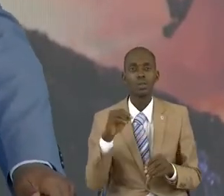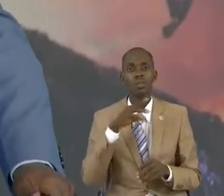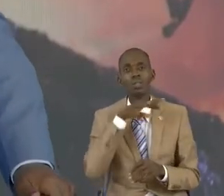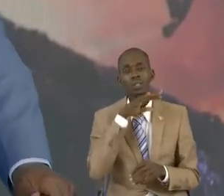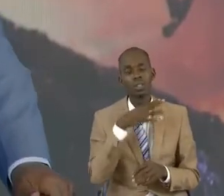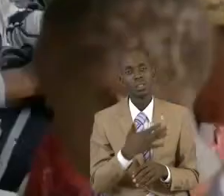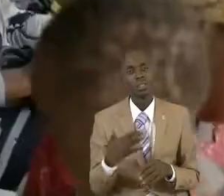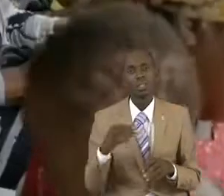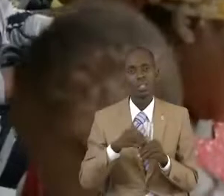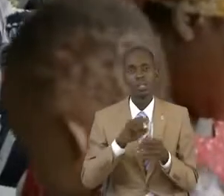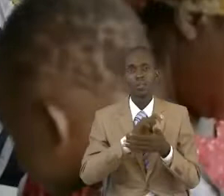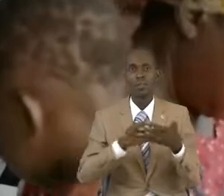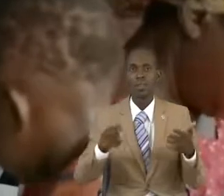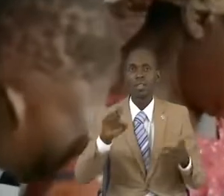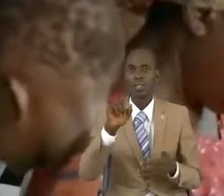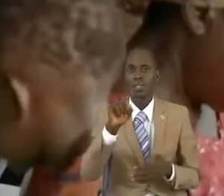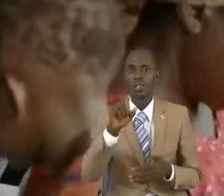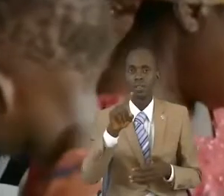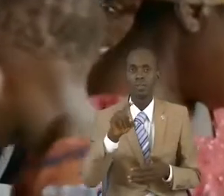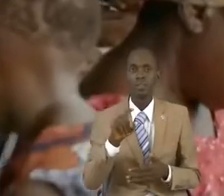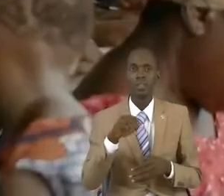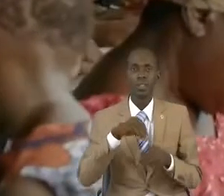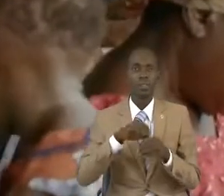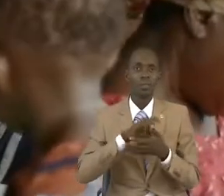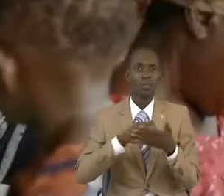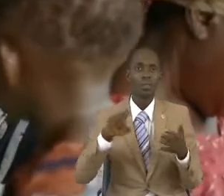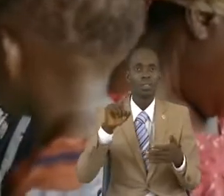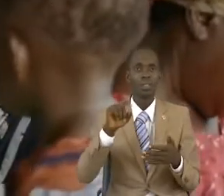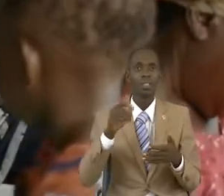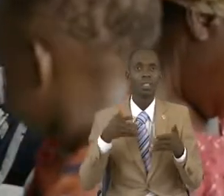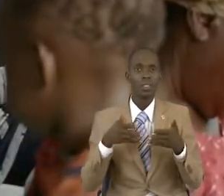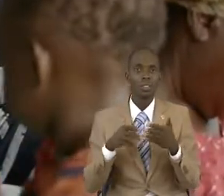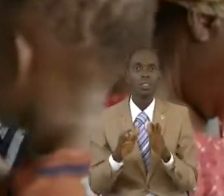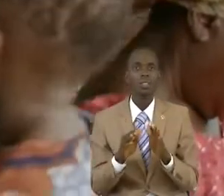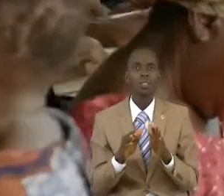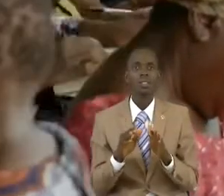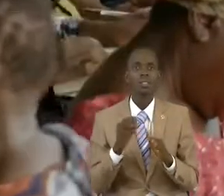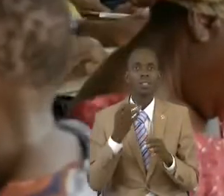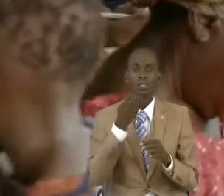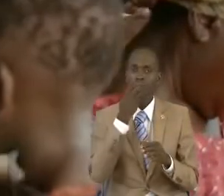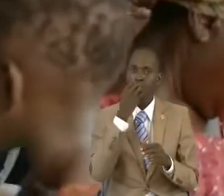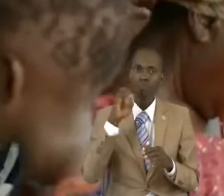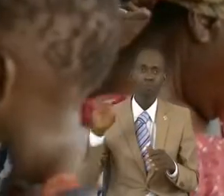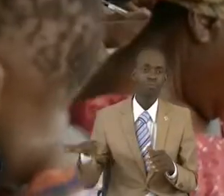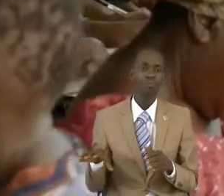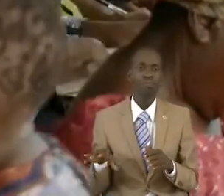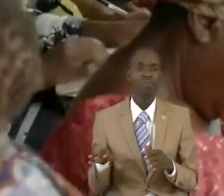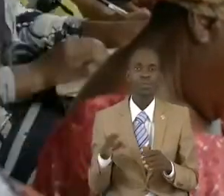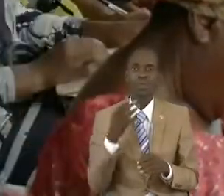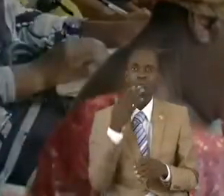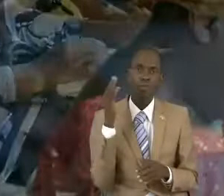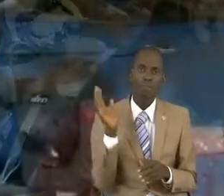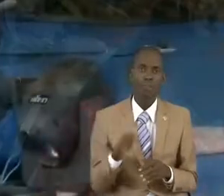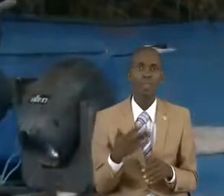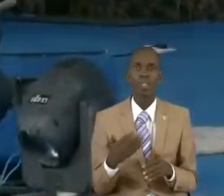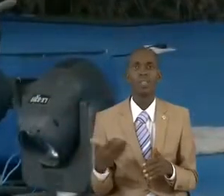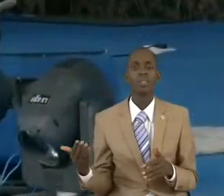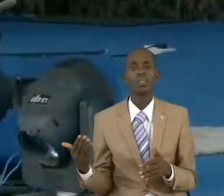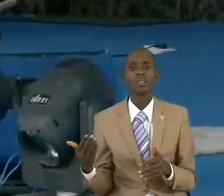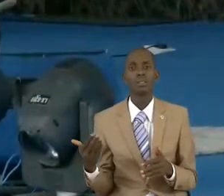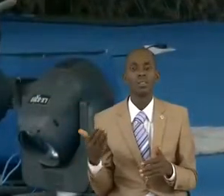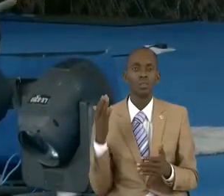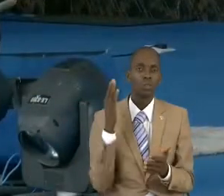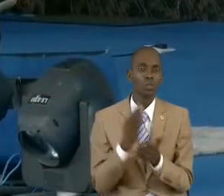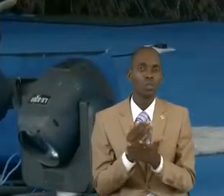11. It says, let him eschew evil, shun evil,